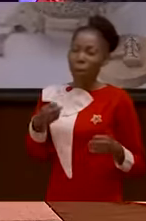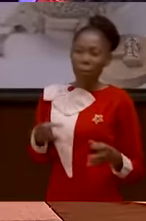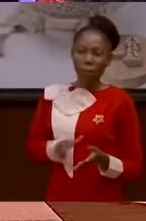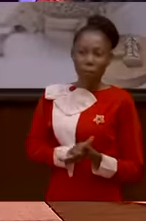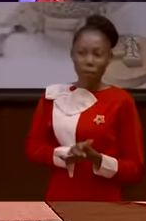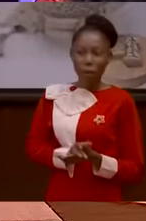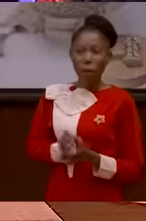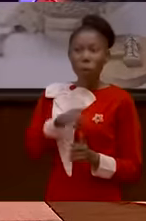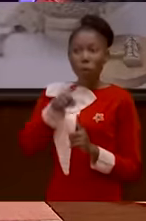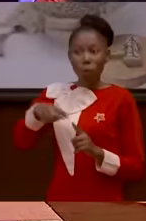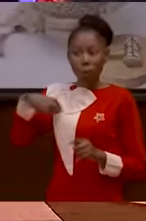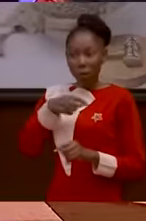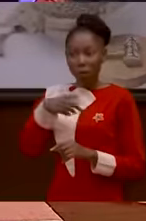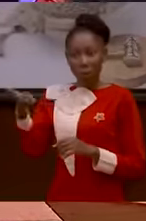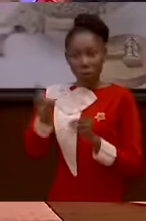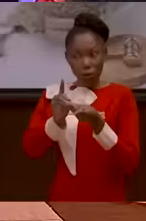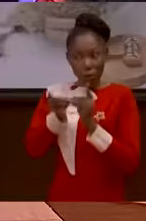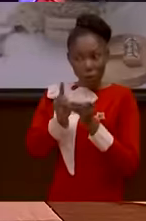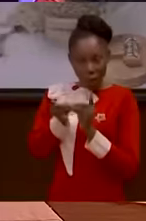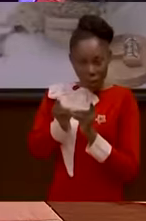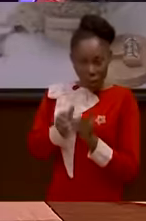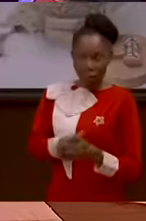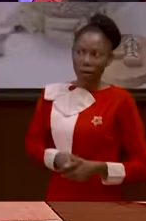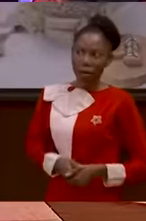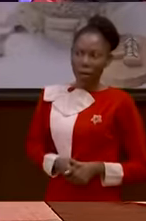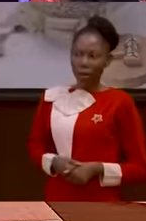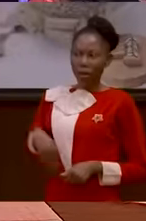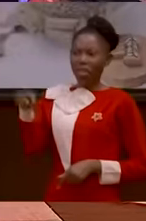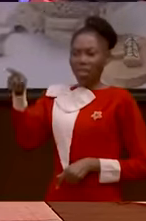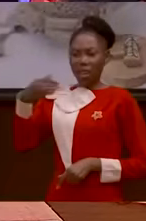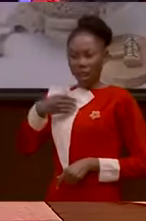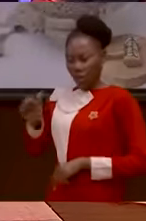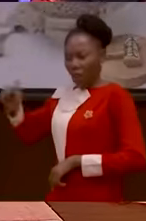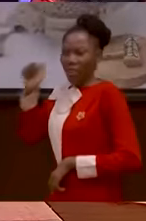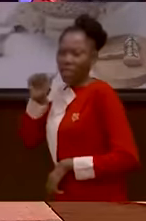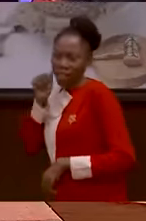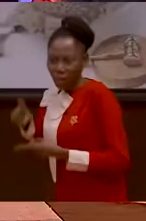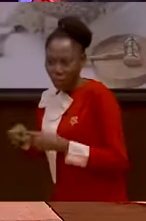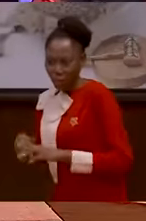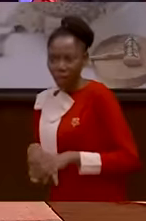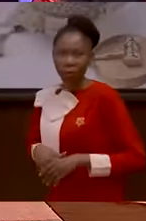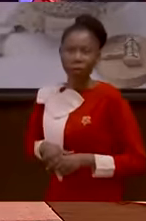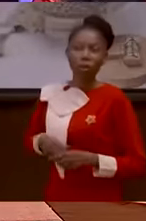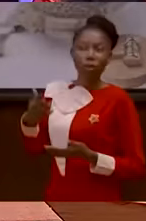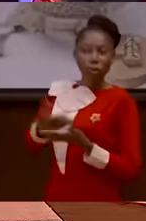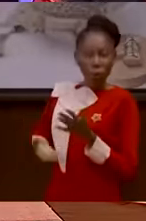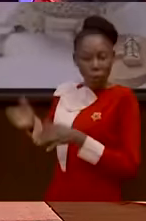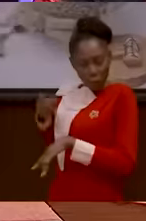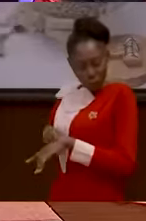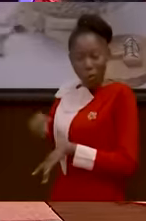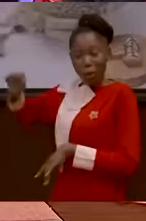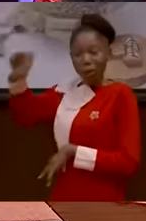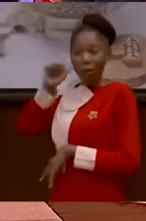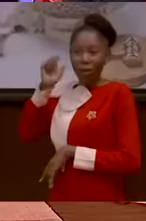had other people that I used to see. I would tell him that, what is all this? He would say, this one, nothing is going on. Even they call him, nothing is going on.